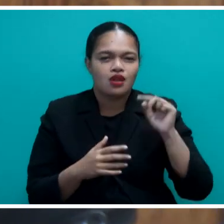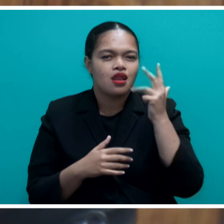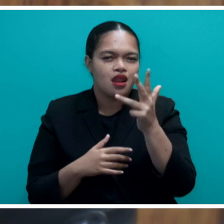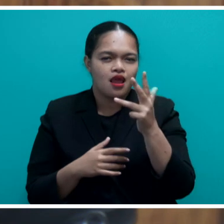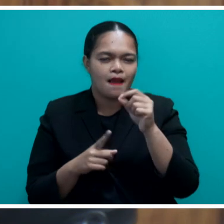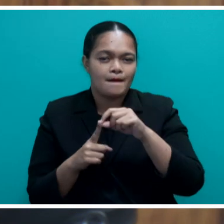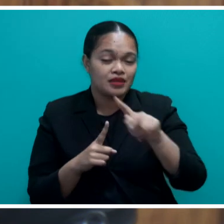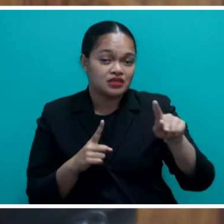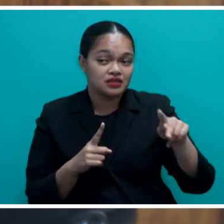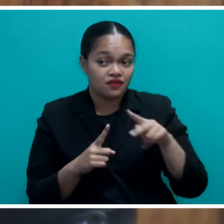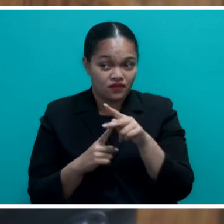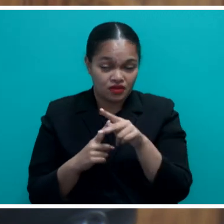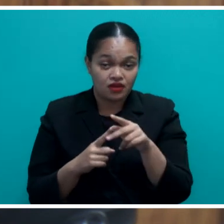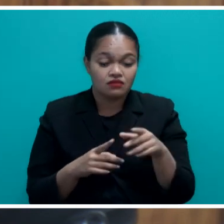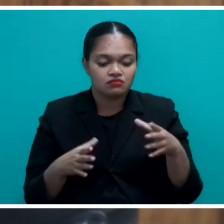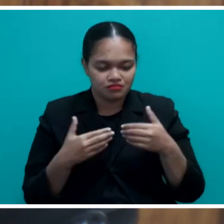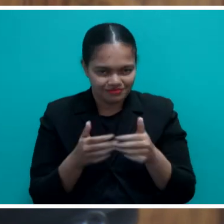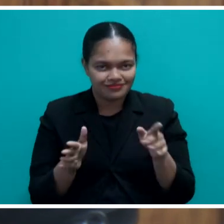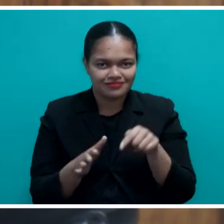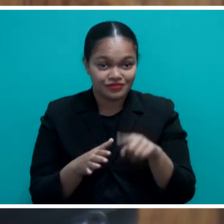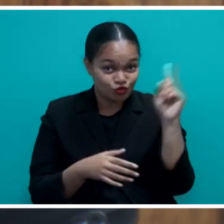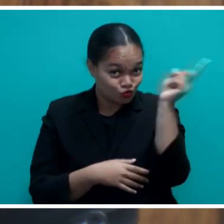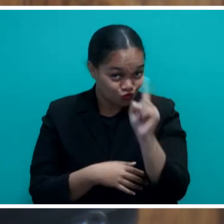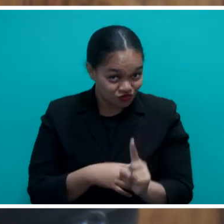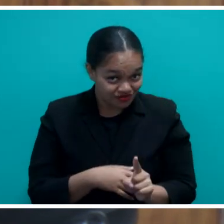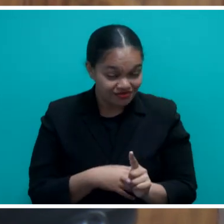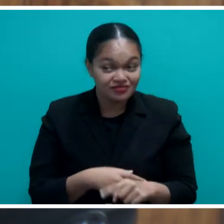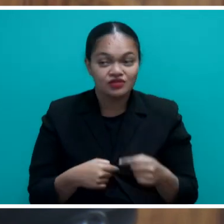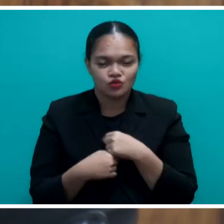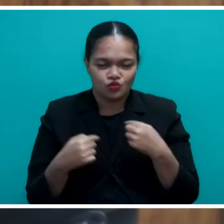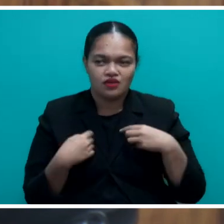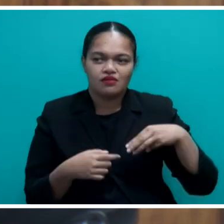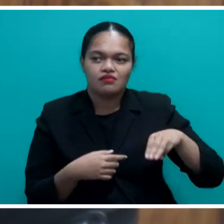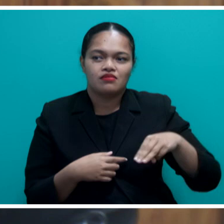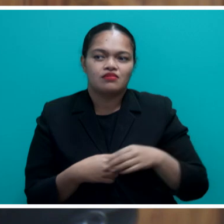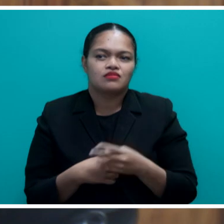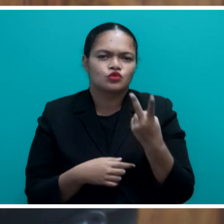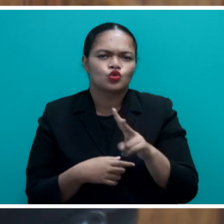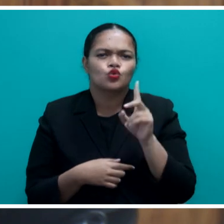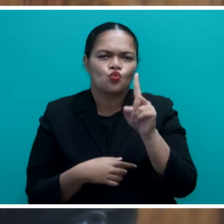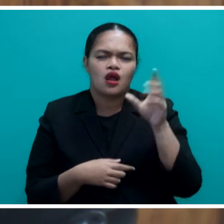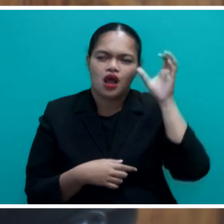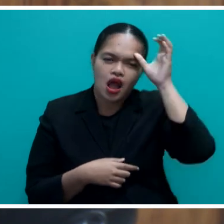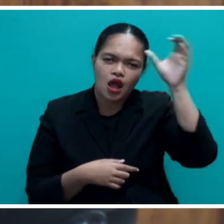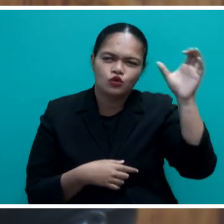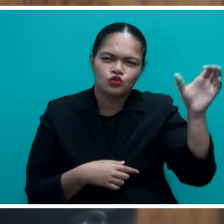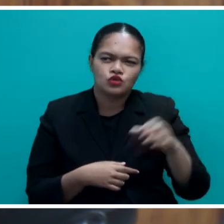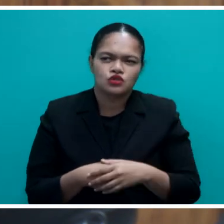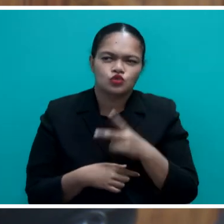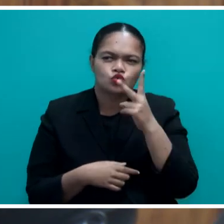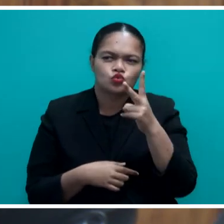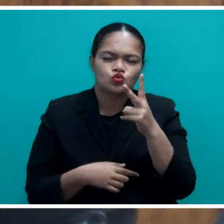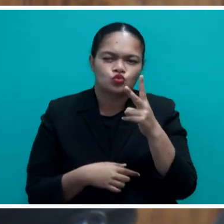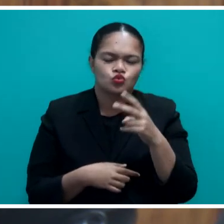Island countries founded this organization, and today we have a membership of 21 countries and about 200 private